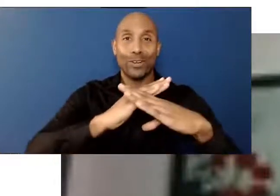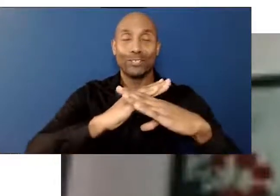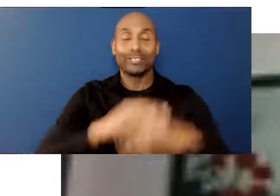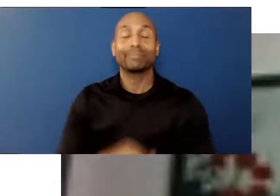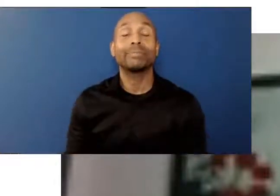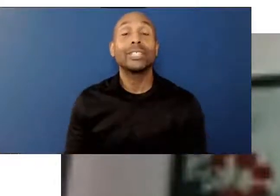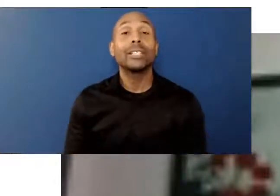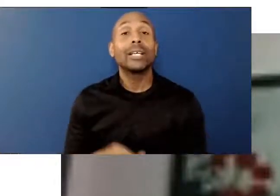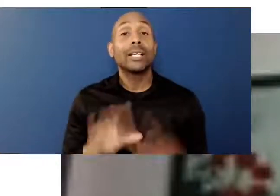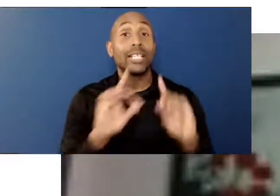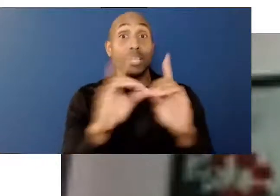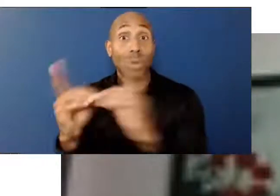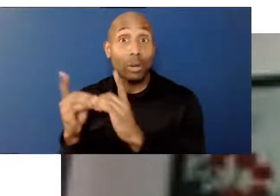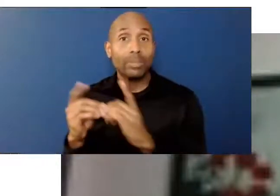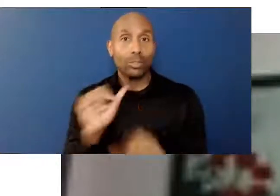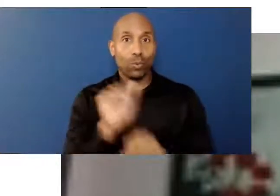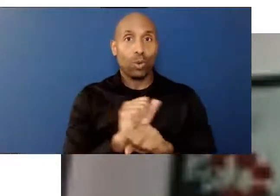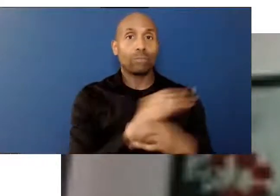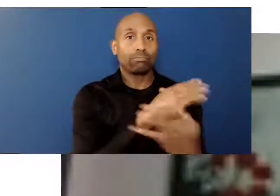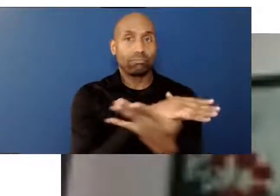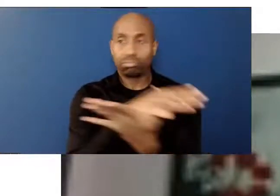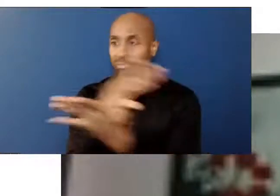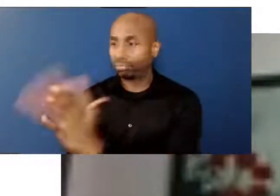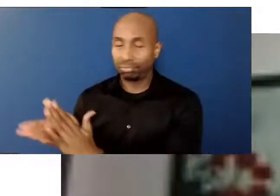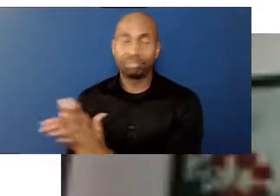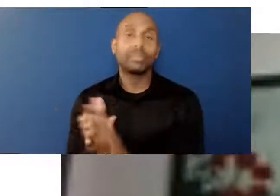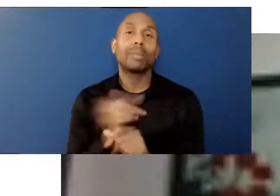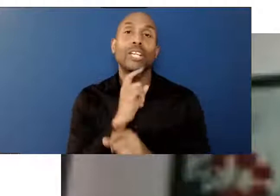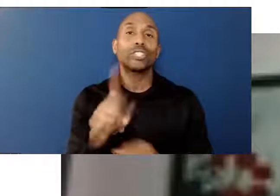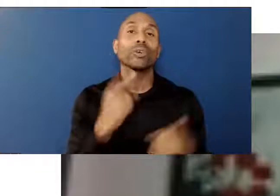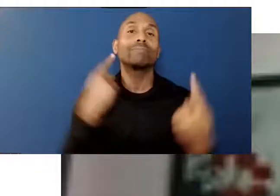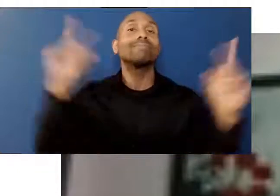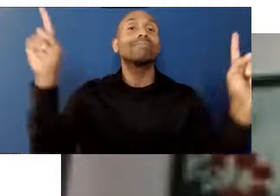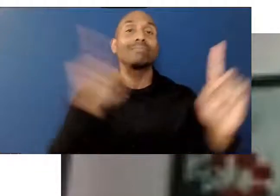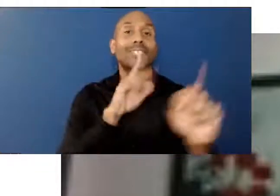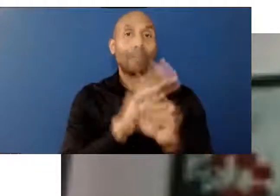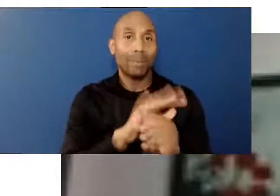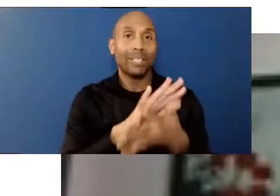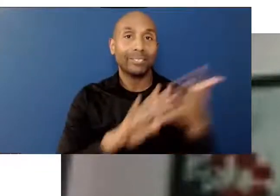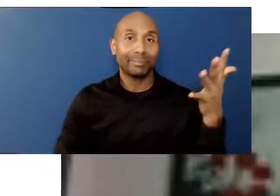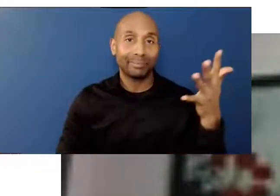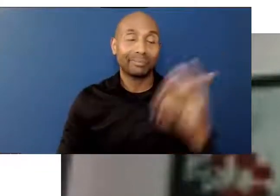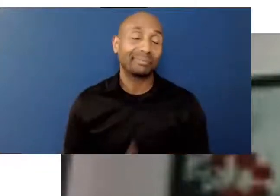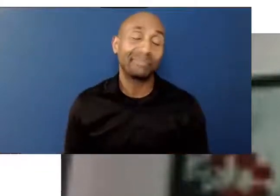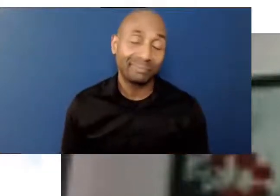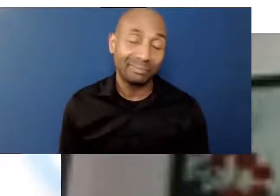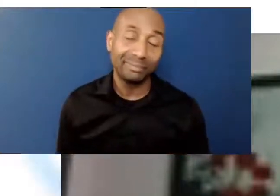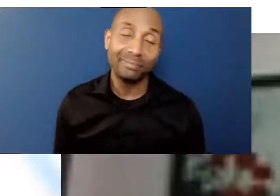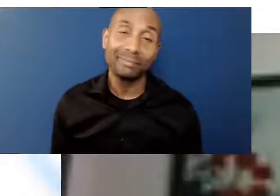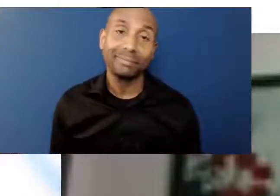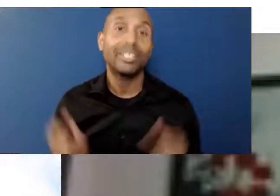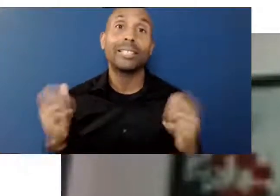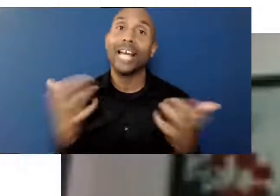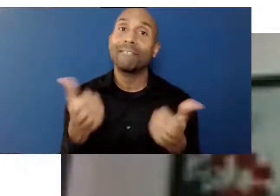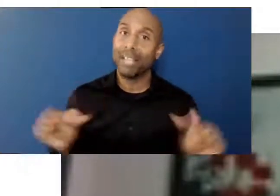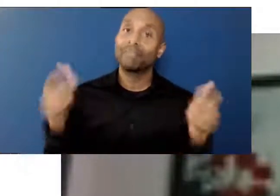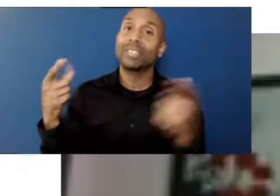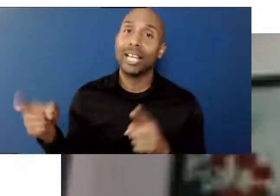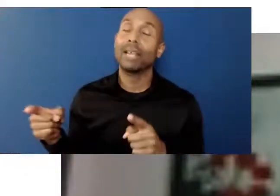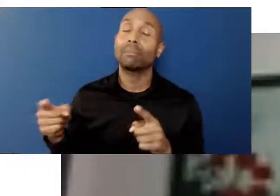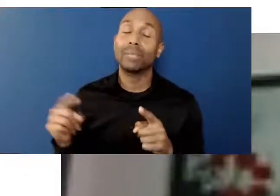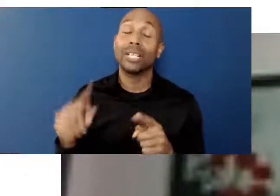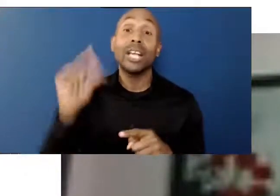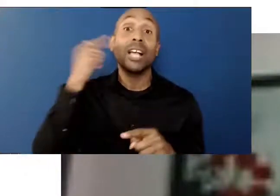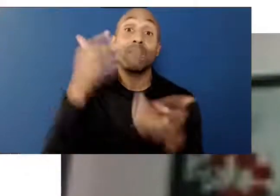that plan. And we're really pleased with the efforts that have been made across government. And so I think that, some of what